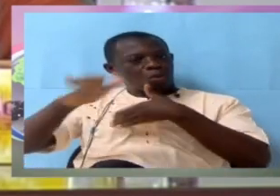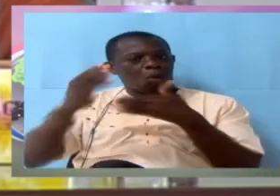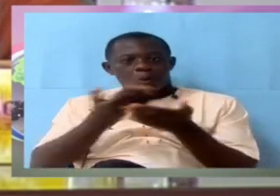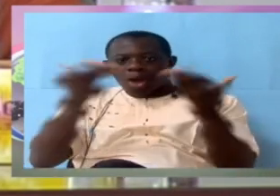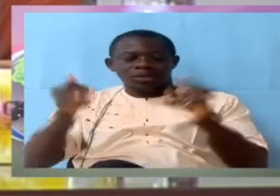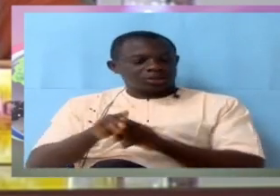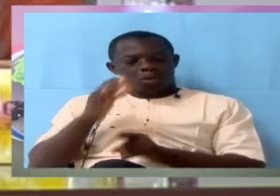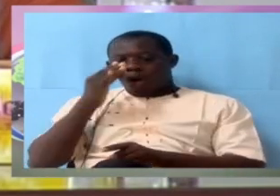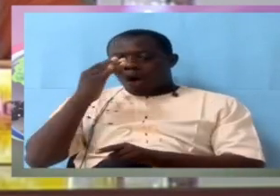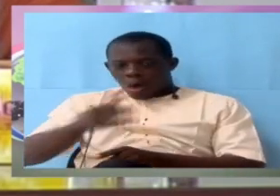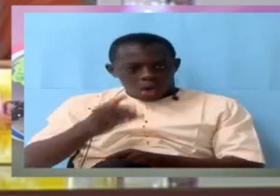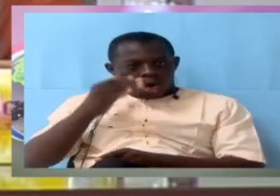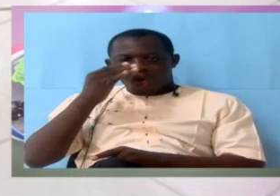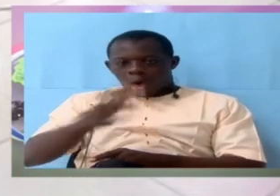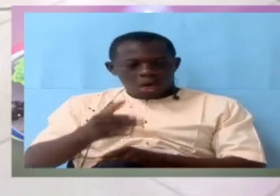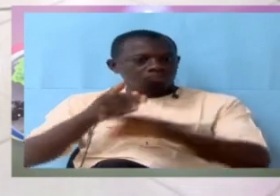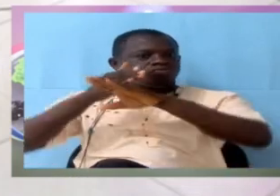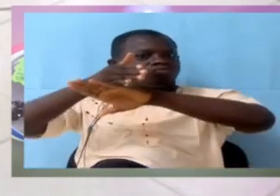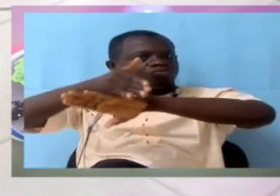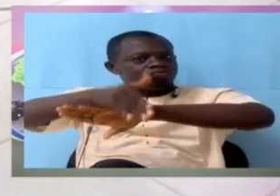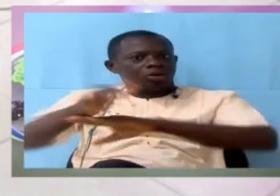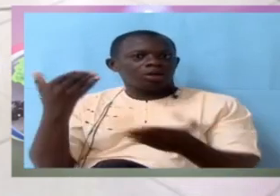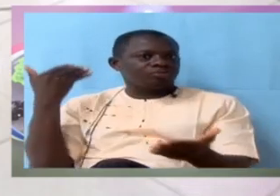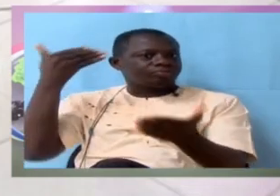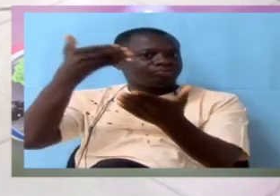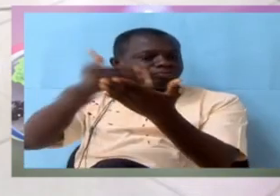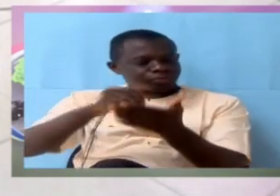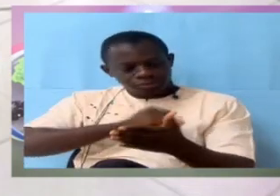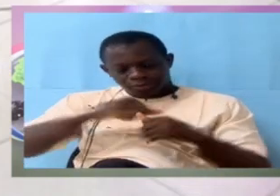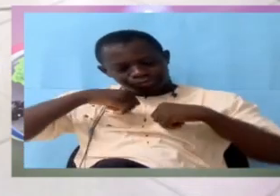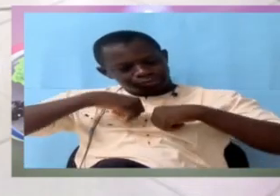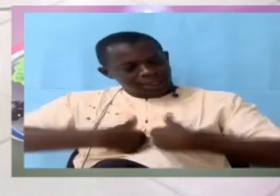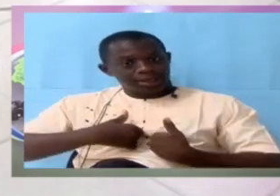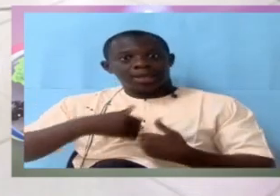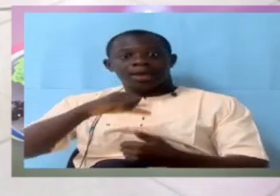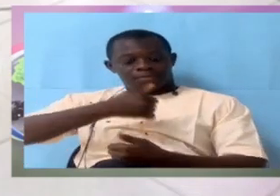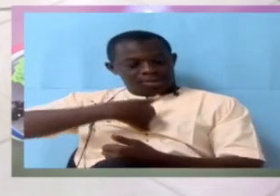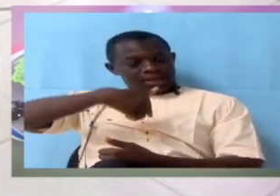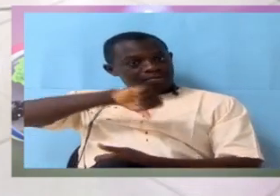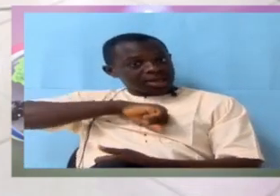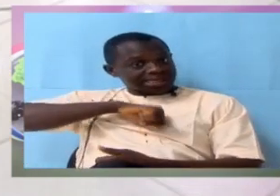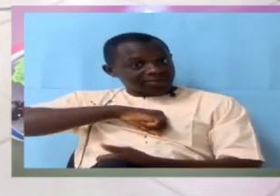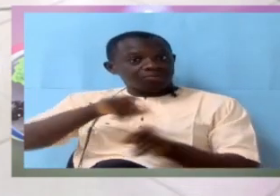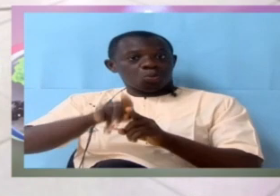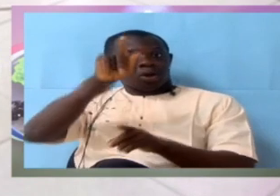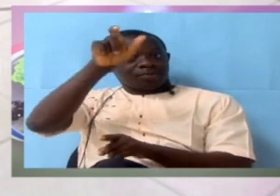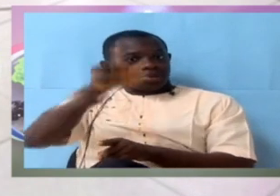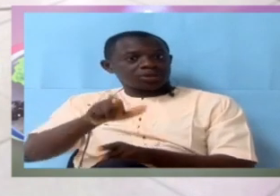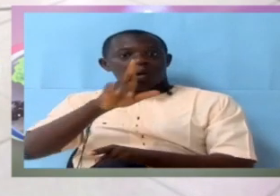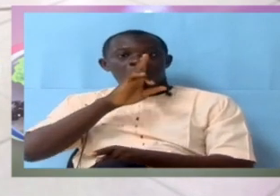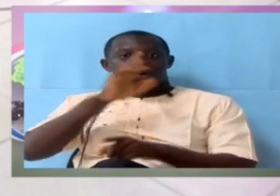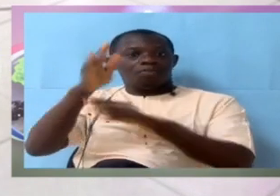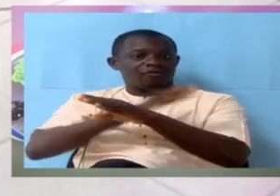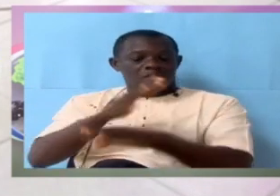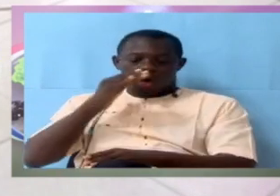vomit continuously until when they are tired. In fact, myself, I am one of those people who used